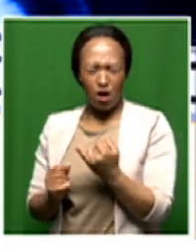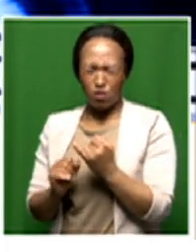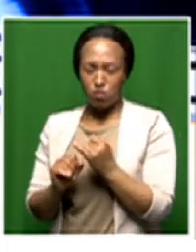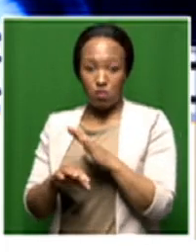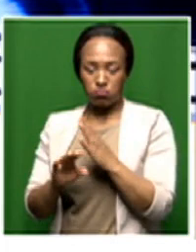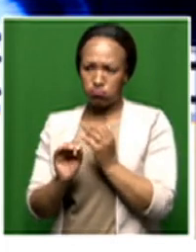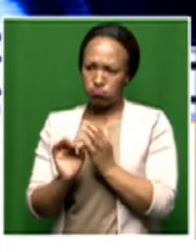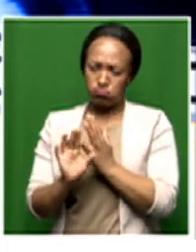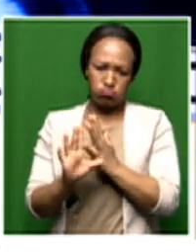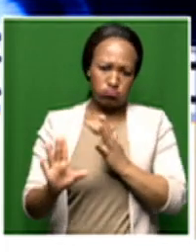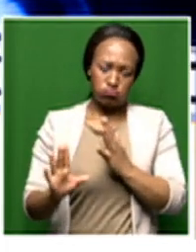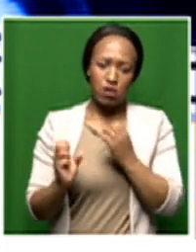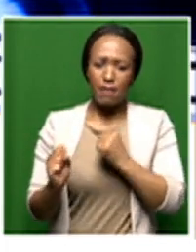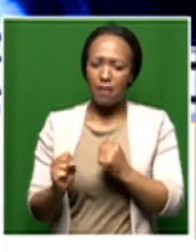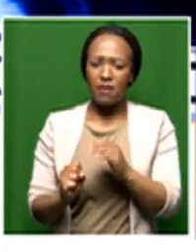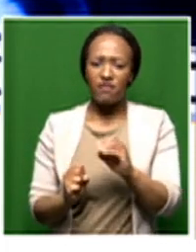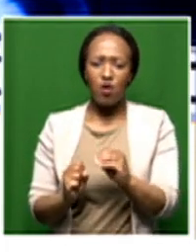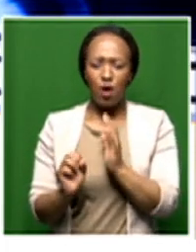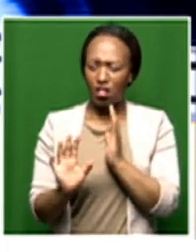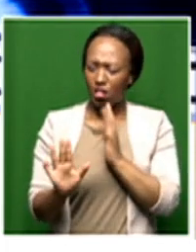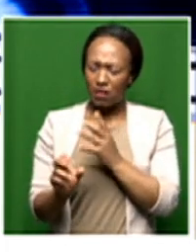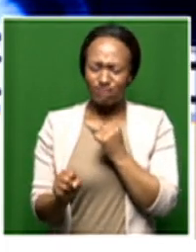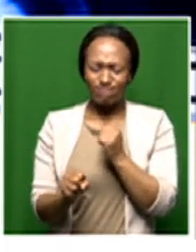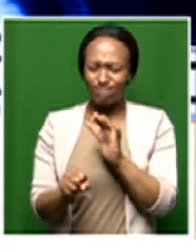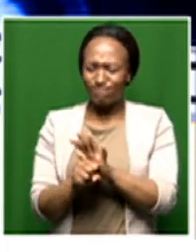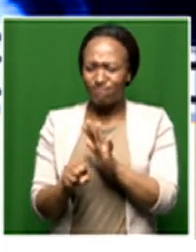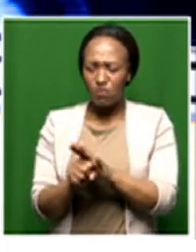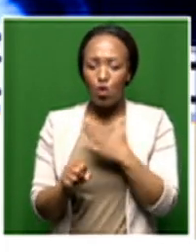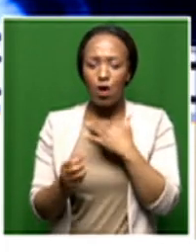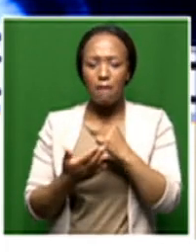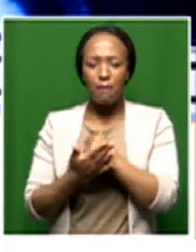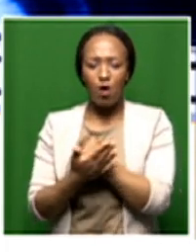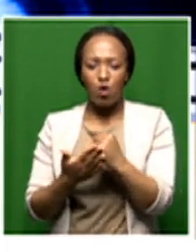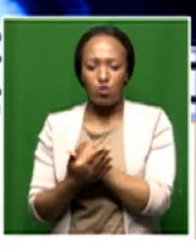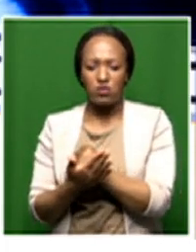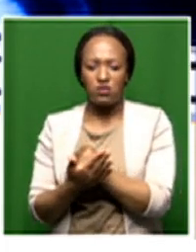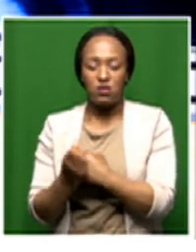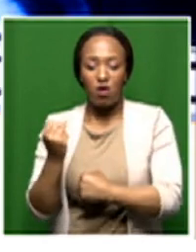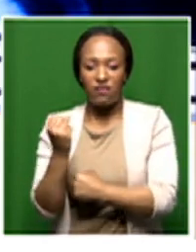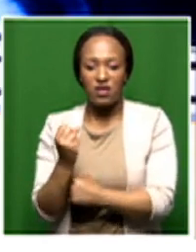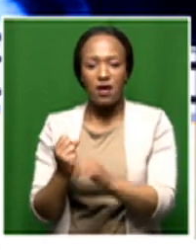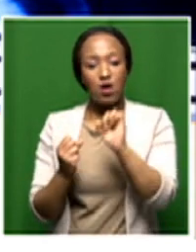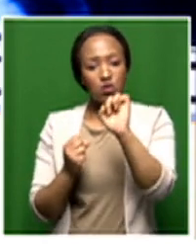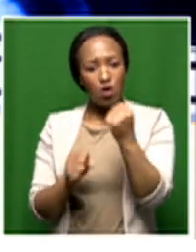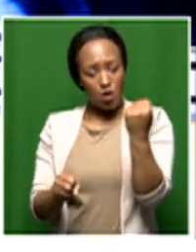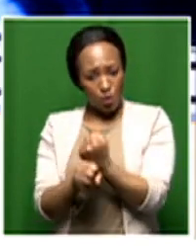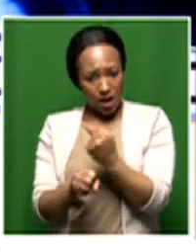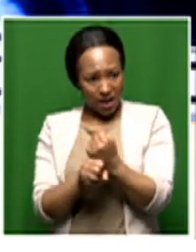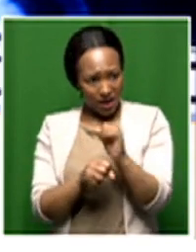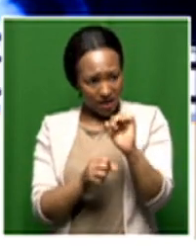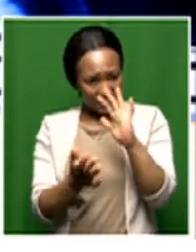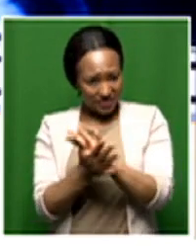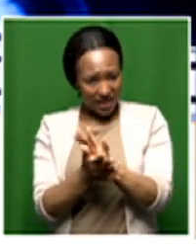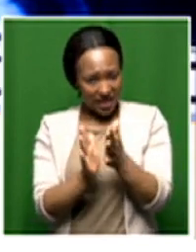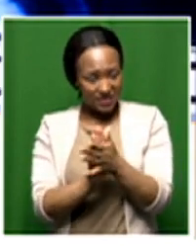long queues and, clogging of the system at the post office. It is, in fact, your doing as SASSA.